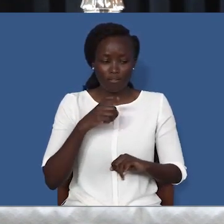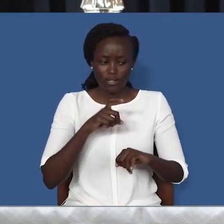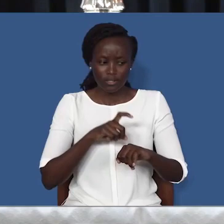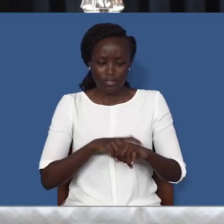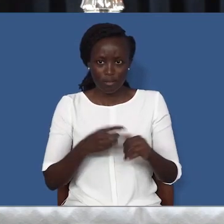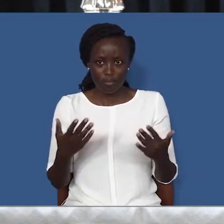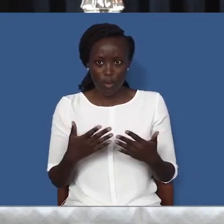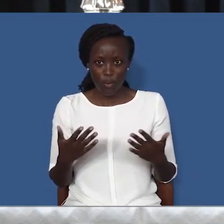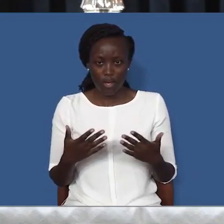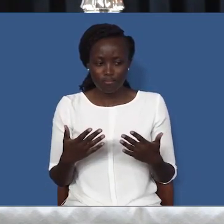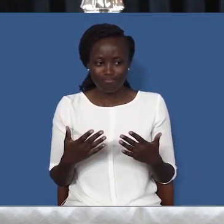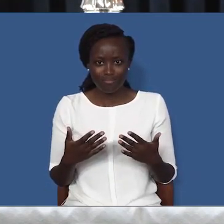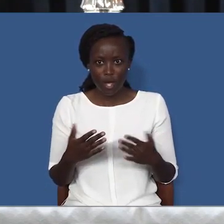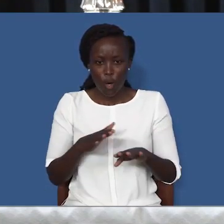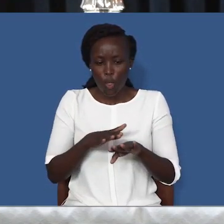behind is not an option.